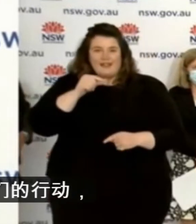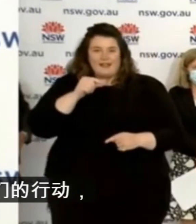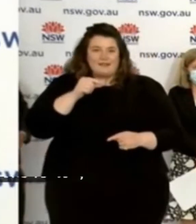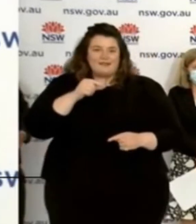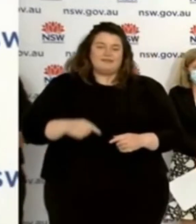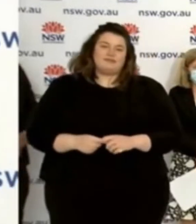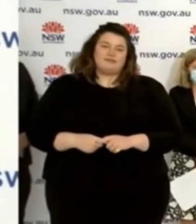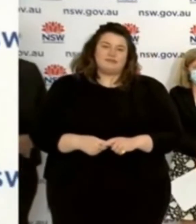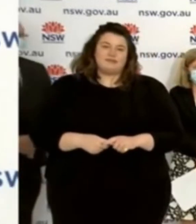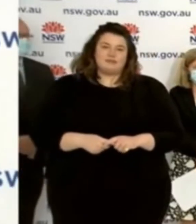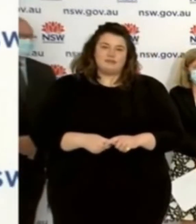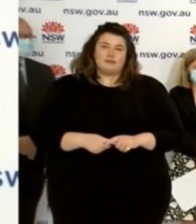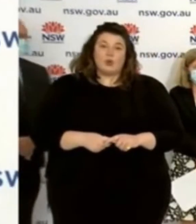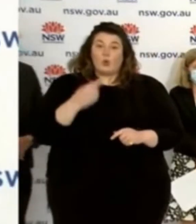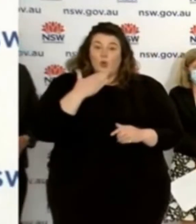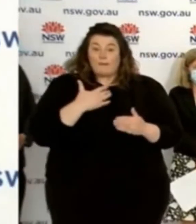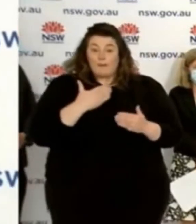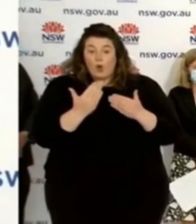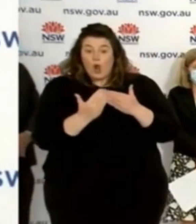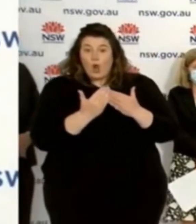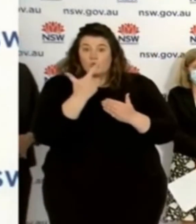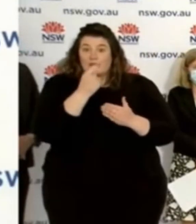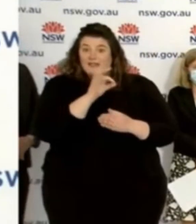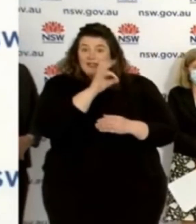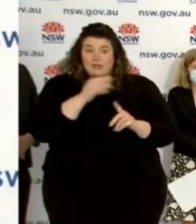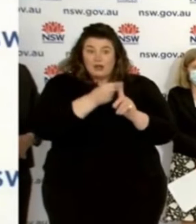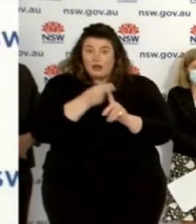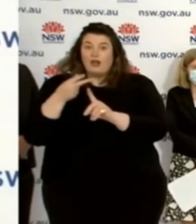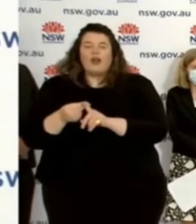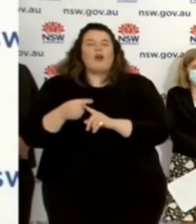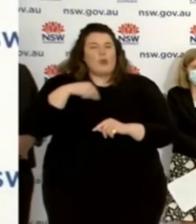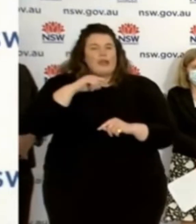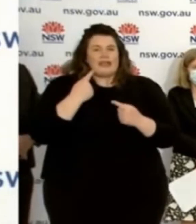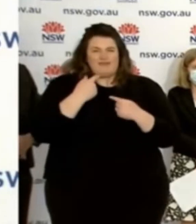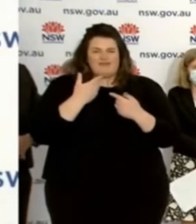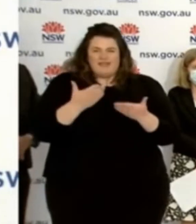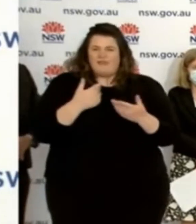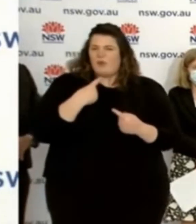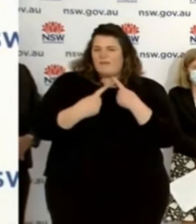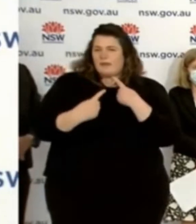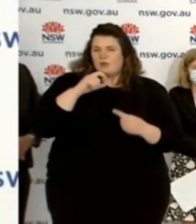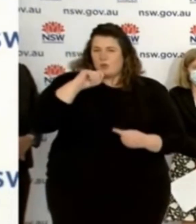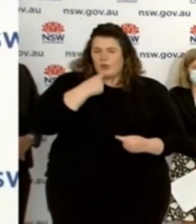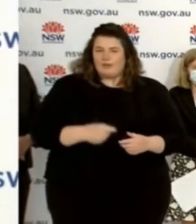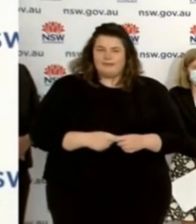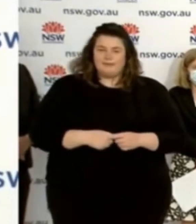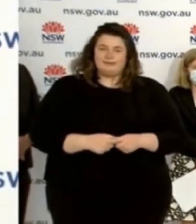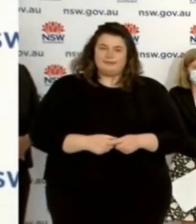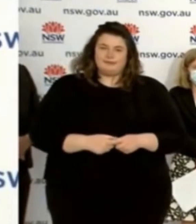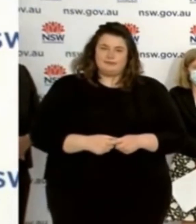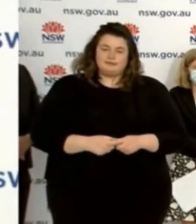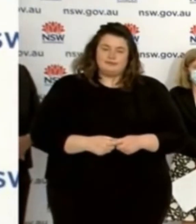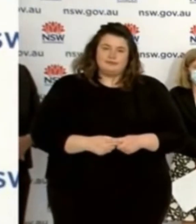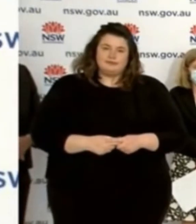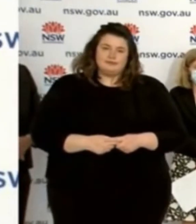we get to that time, the closer we'll be able to provide advice based on what health says, gives us as well. I also